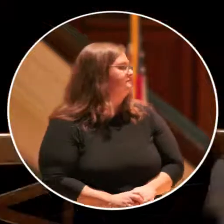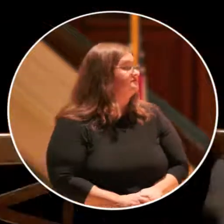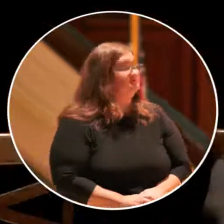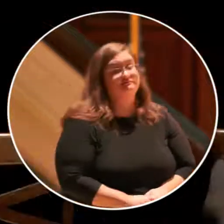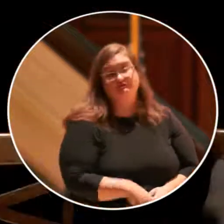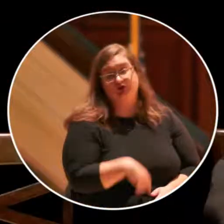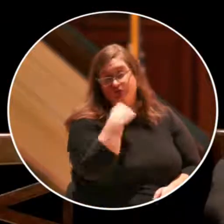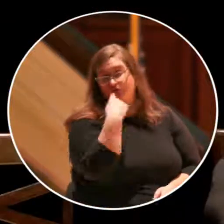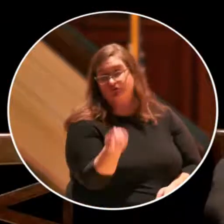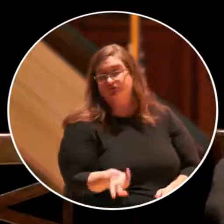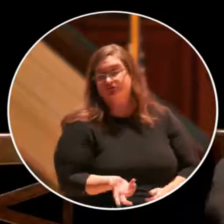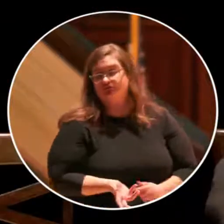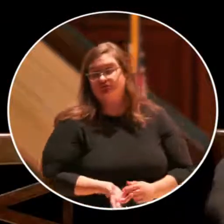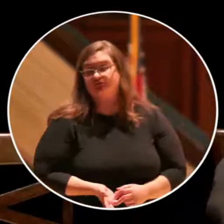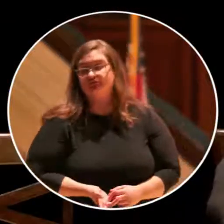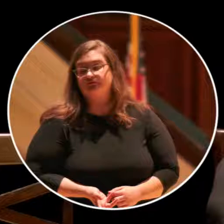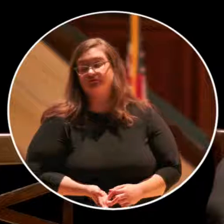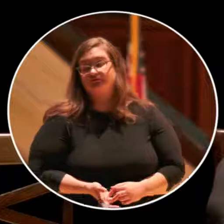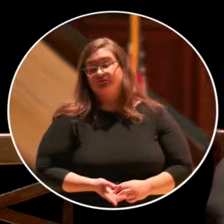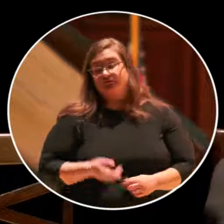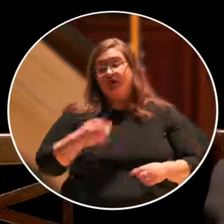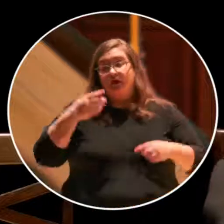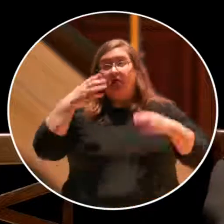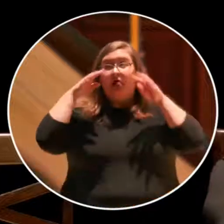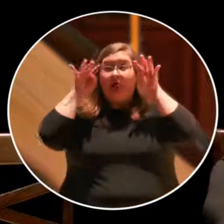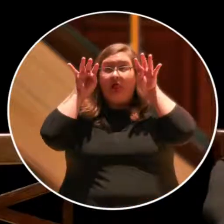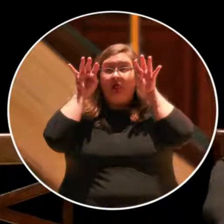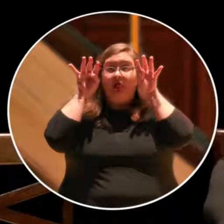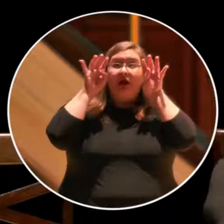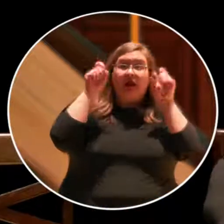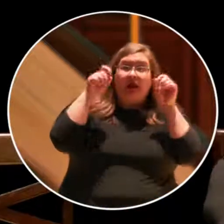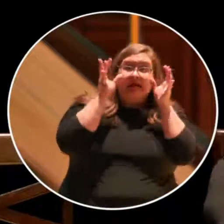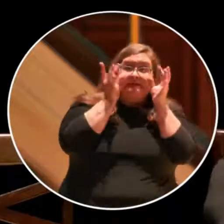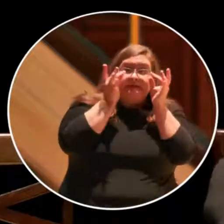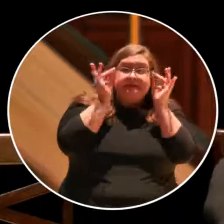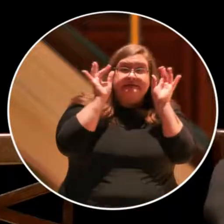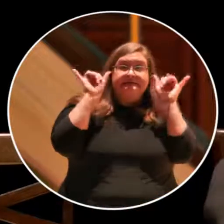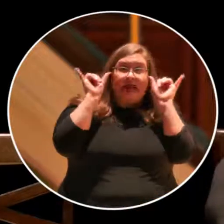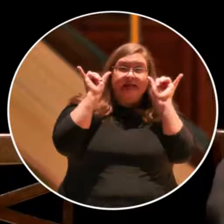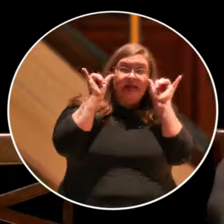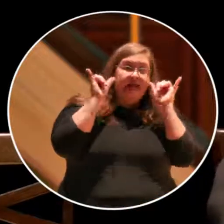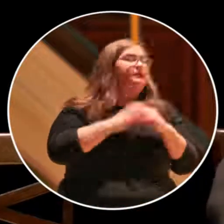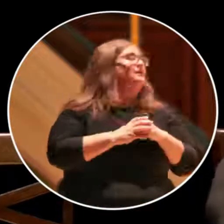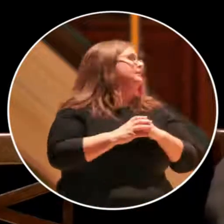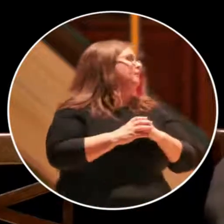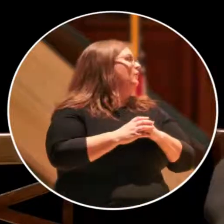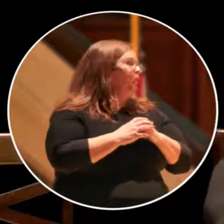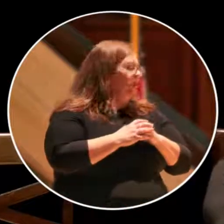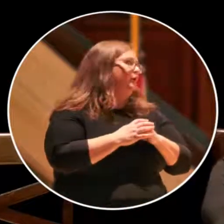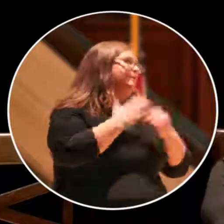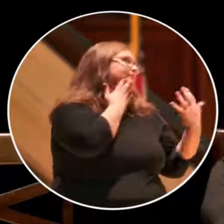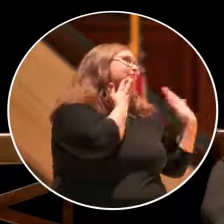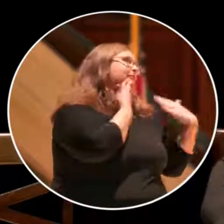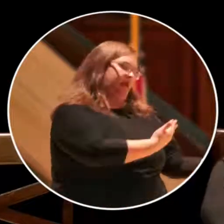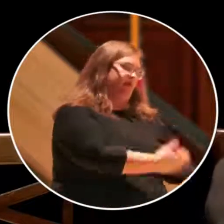Told you guys. Fake lashes. Got to get on that train, Holly. Thank